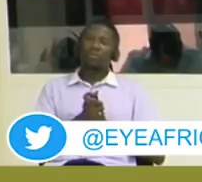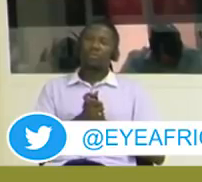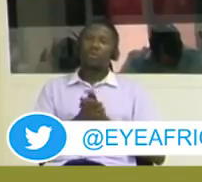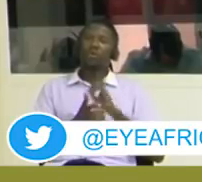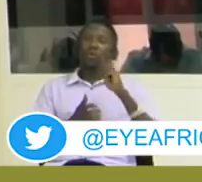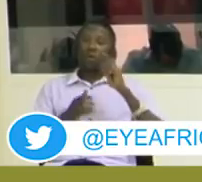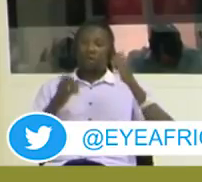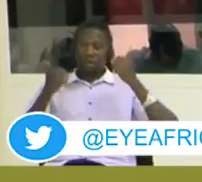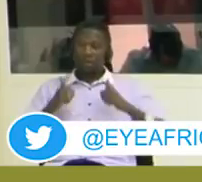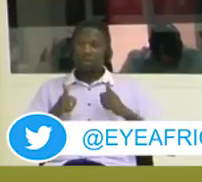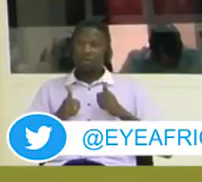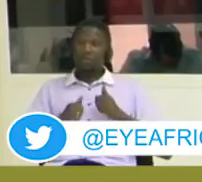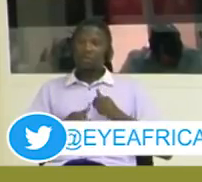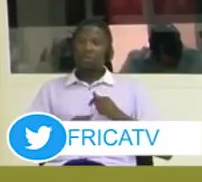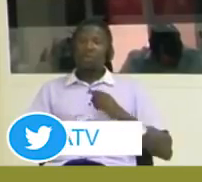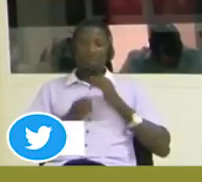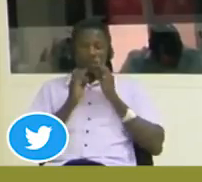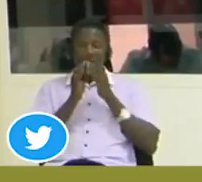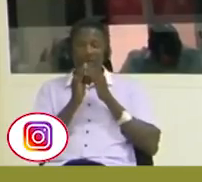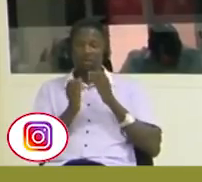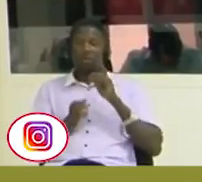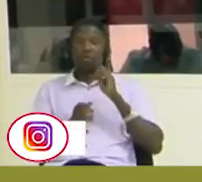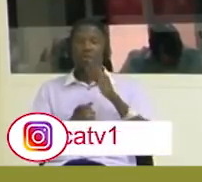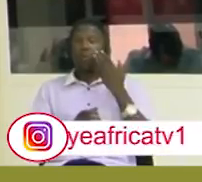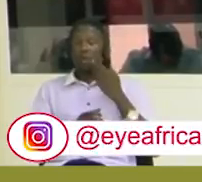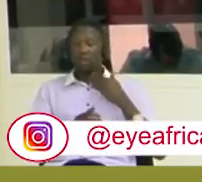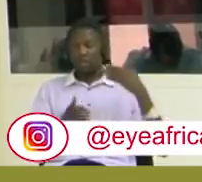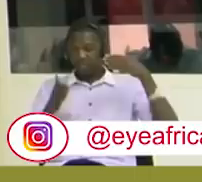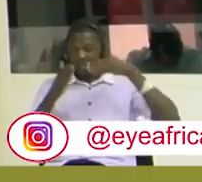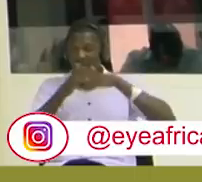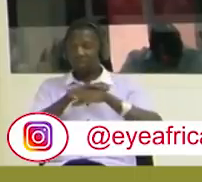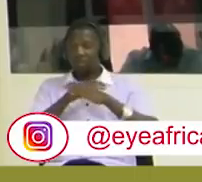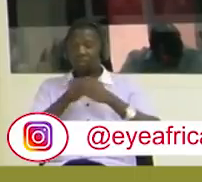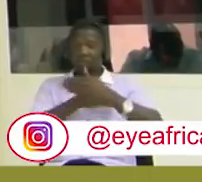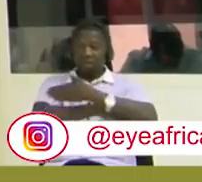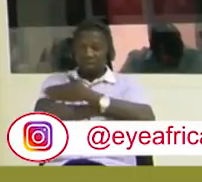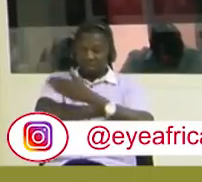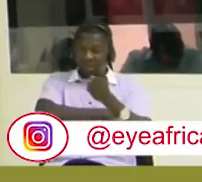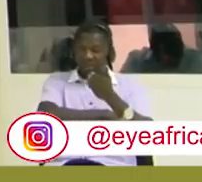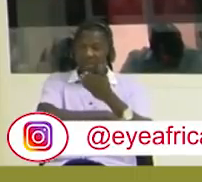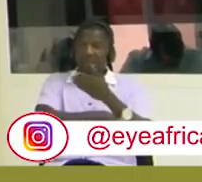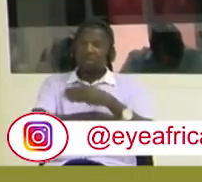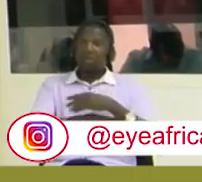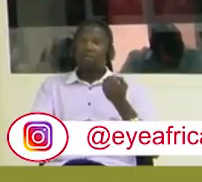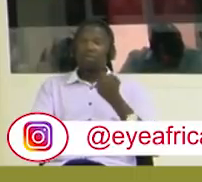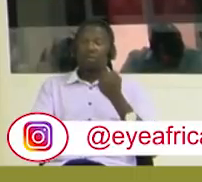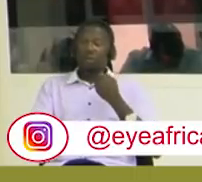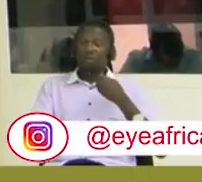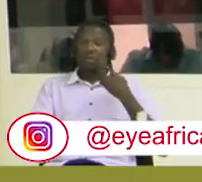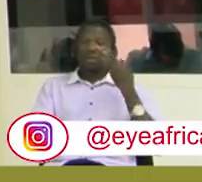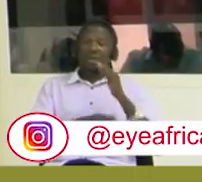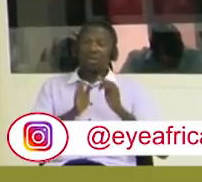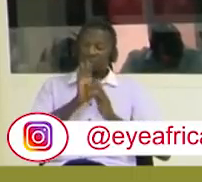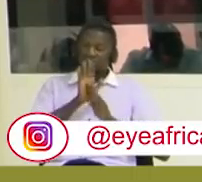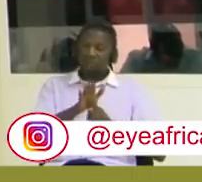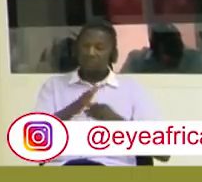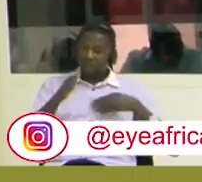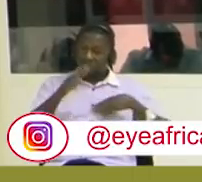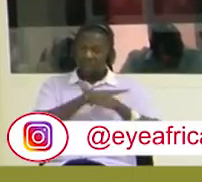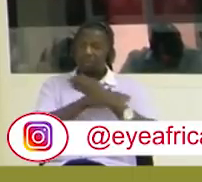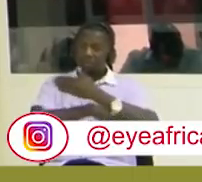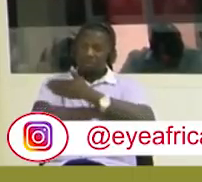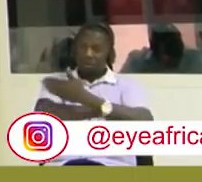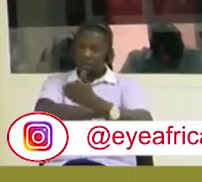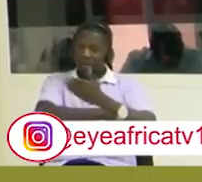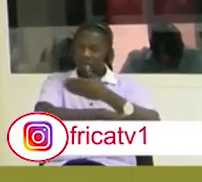what happened? He said, so when I get into the main gate, because if you get into the main gate,